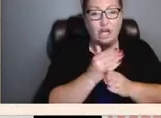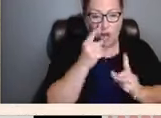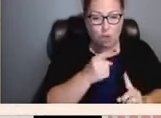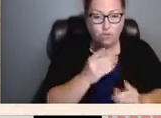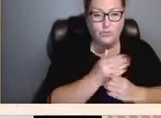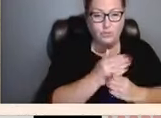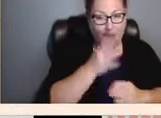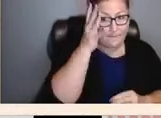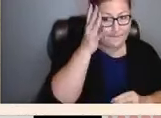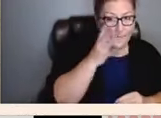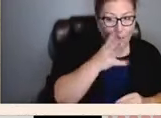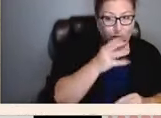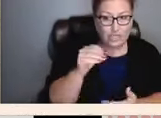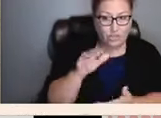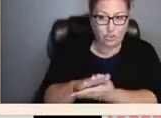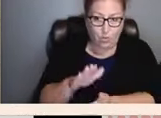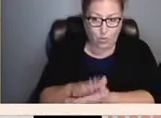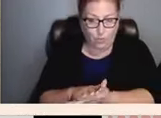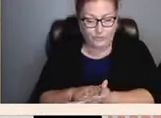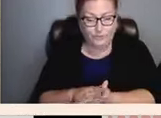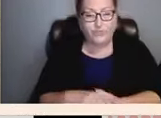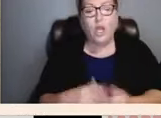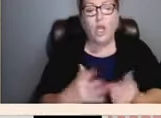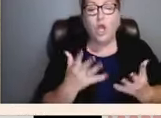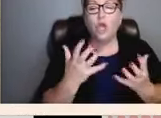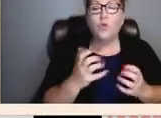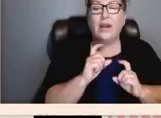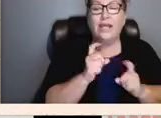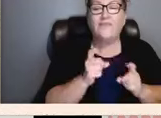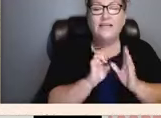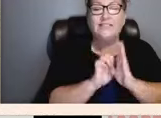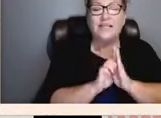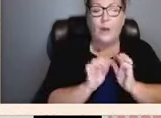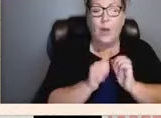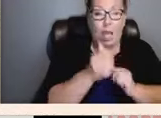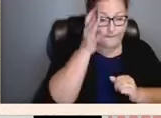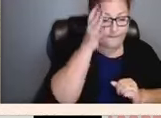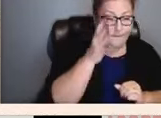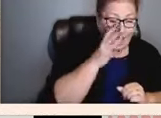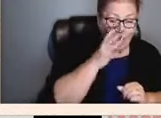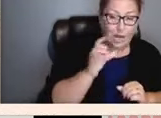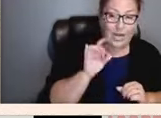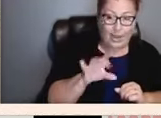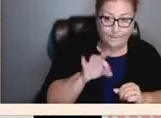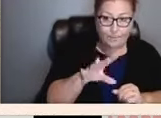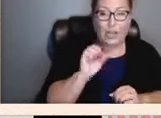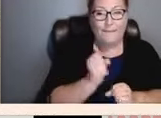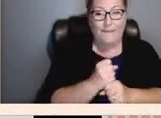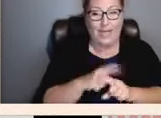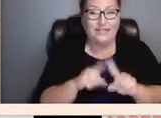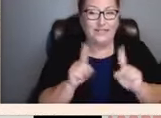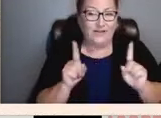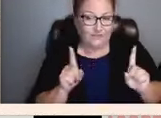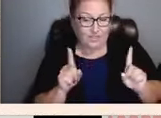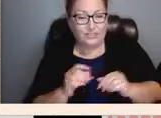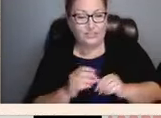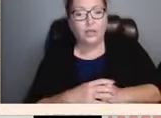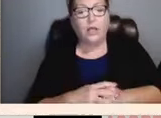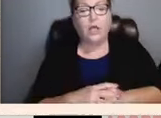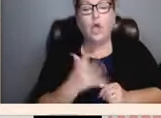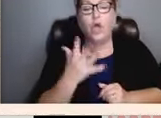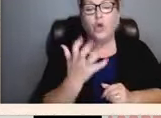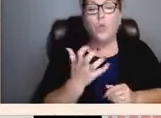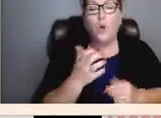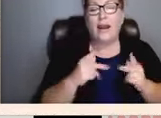the school. You want to give examples of how parent input can make a difference. You want to allow parents